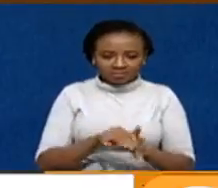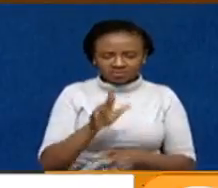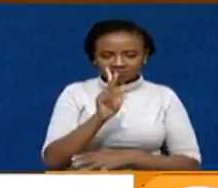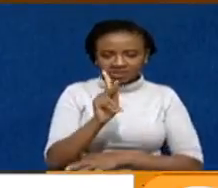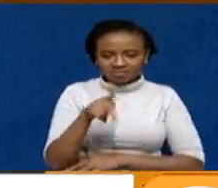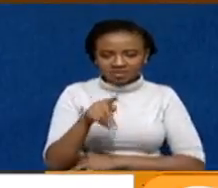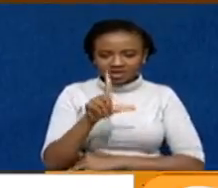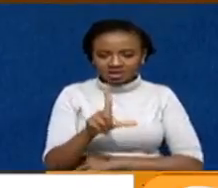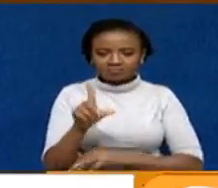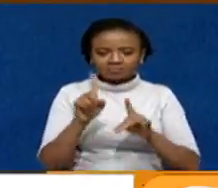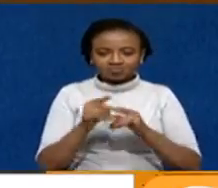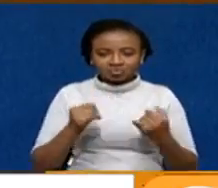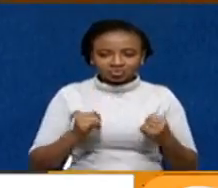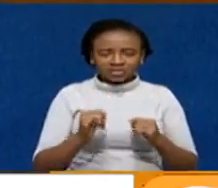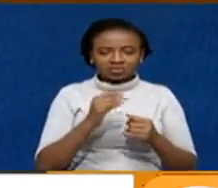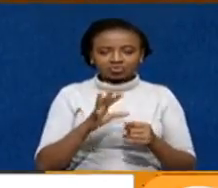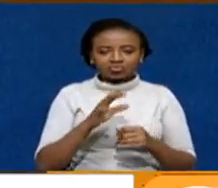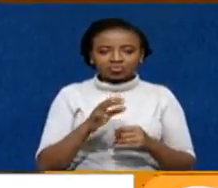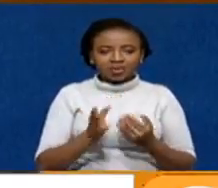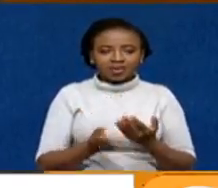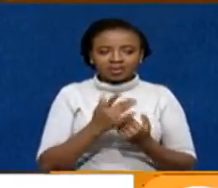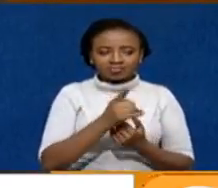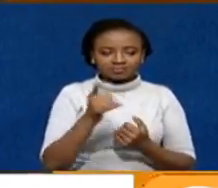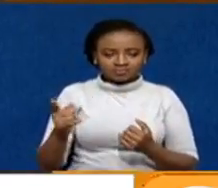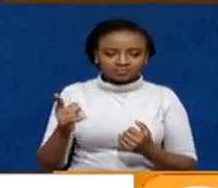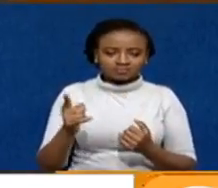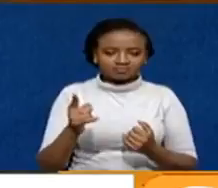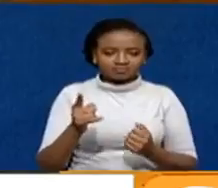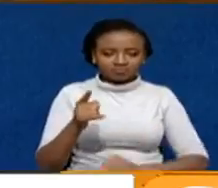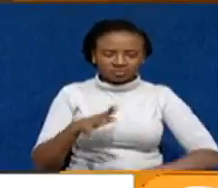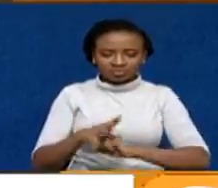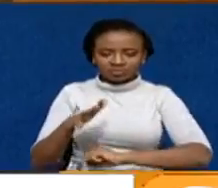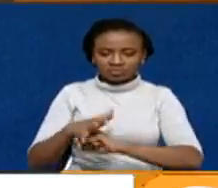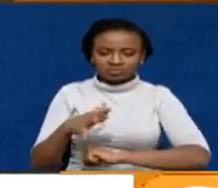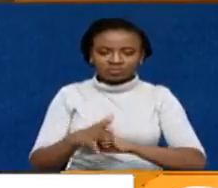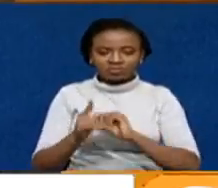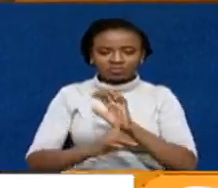and try and get them off with the youth development structures.